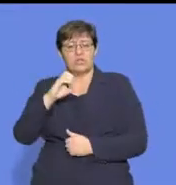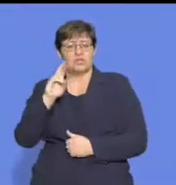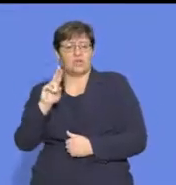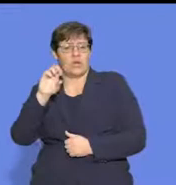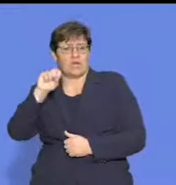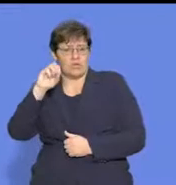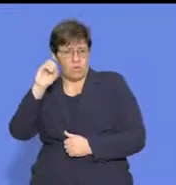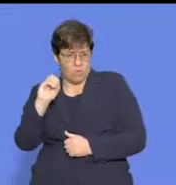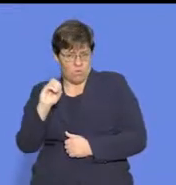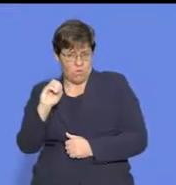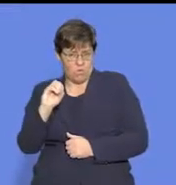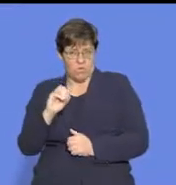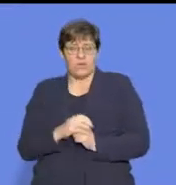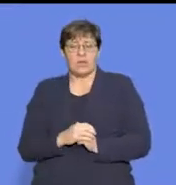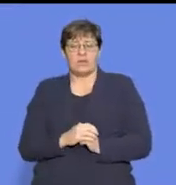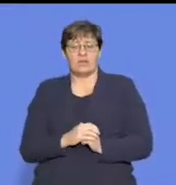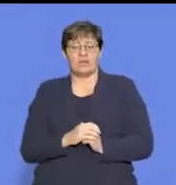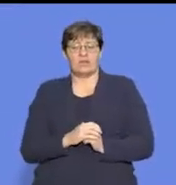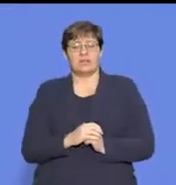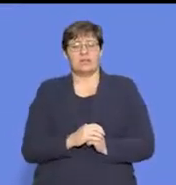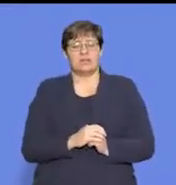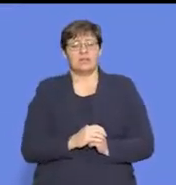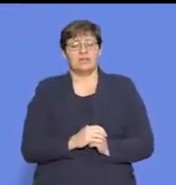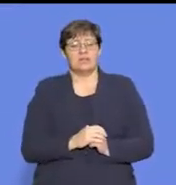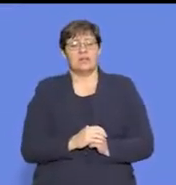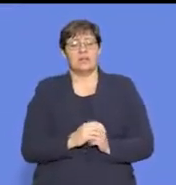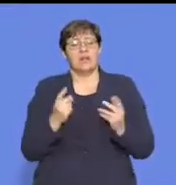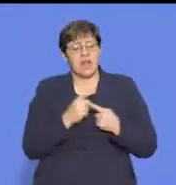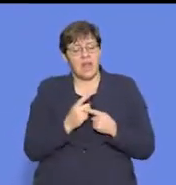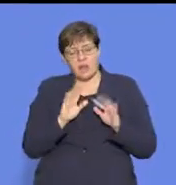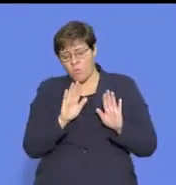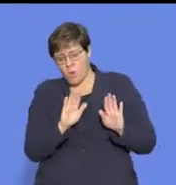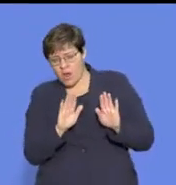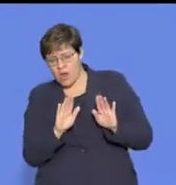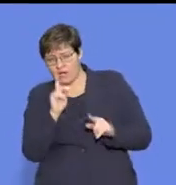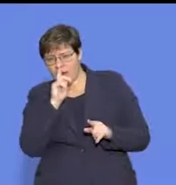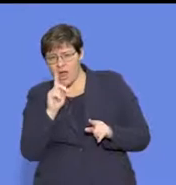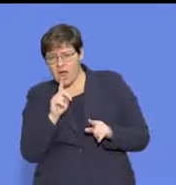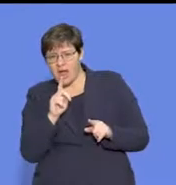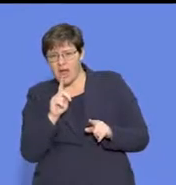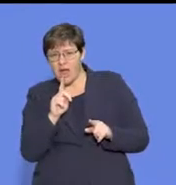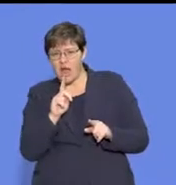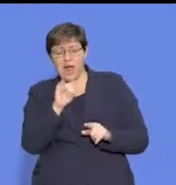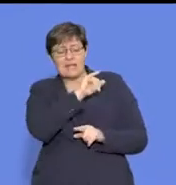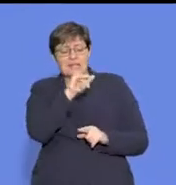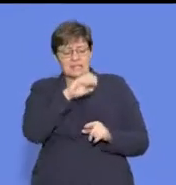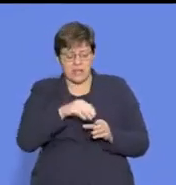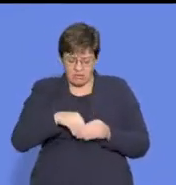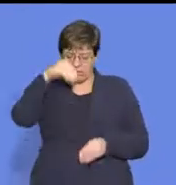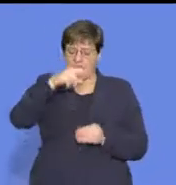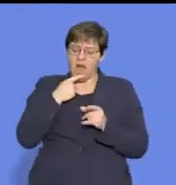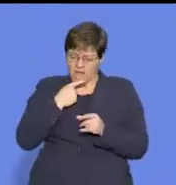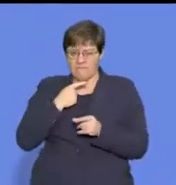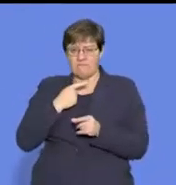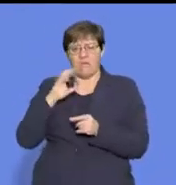copper, a copper solution. I think this was copper sulfate. After a little while, we took out the zinc and we found there was